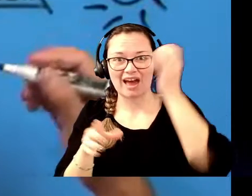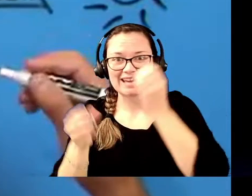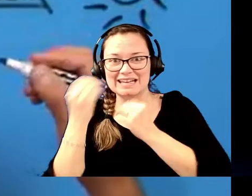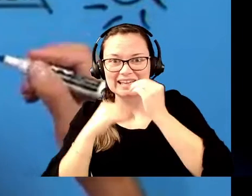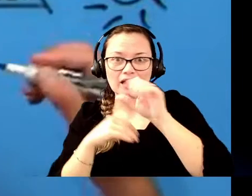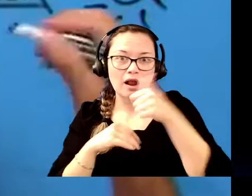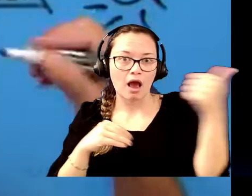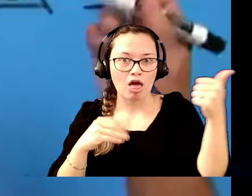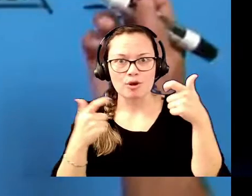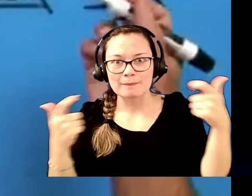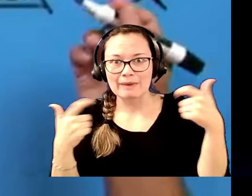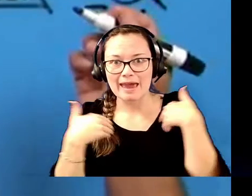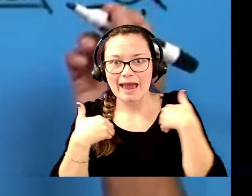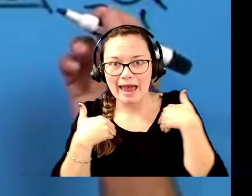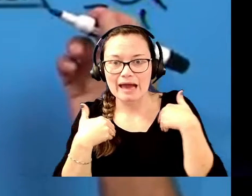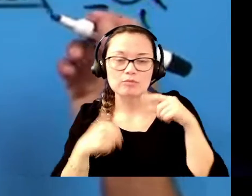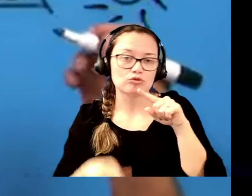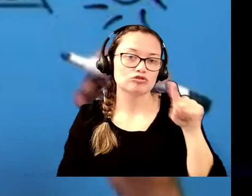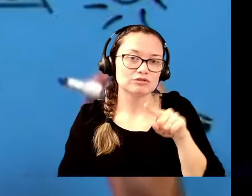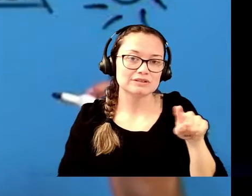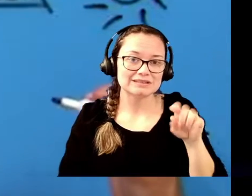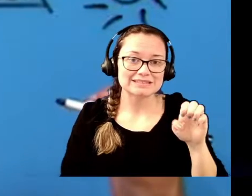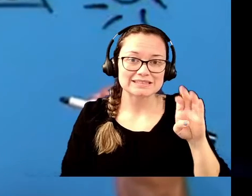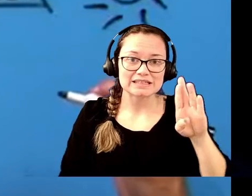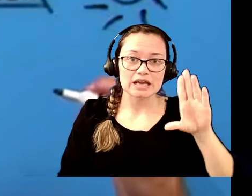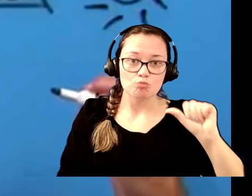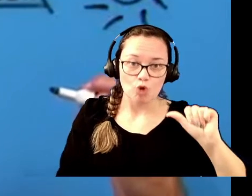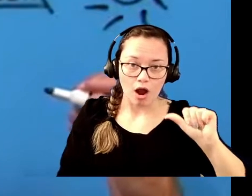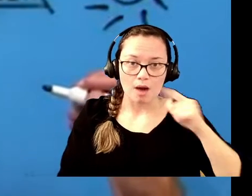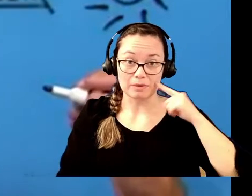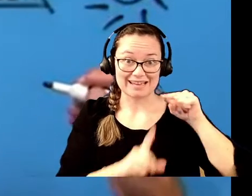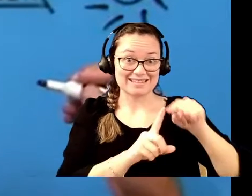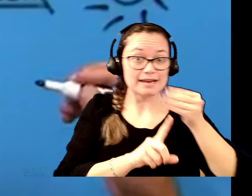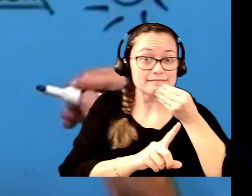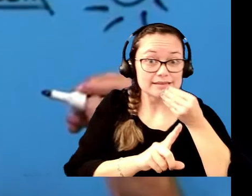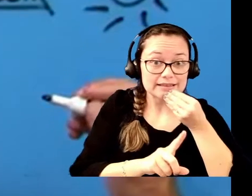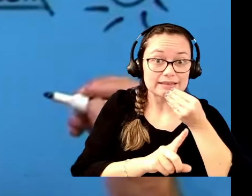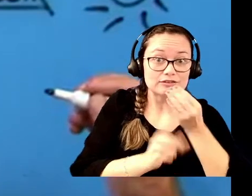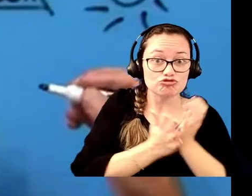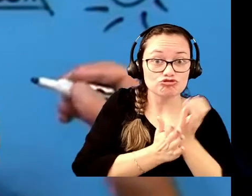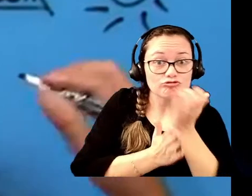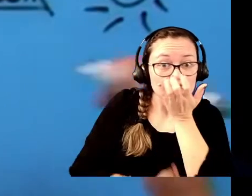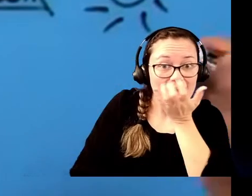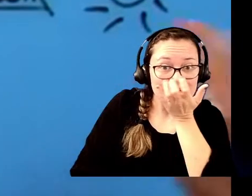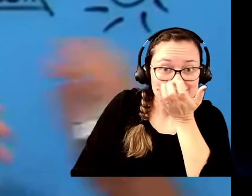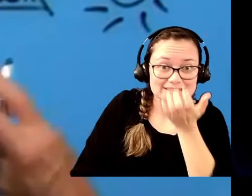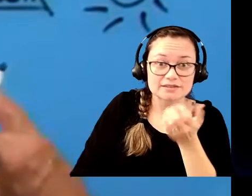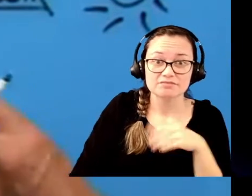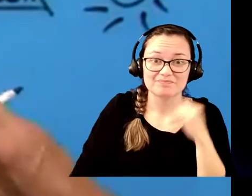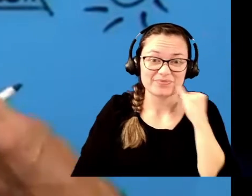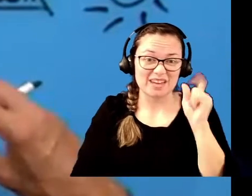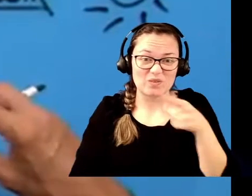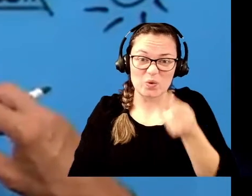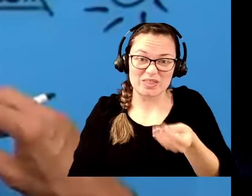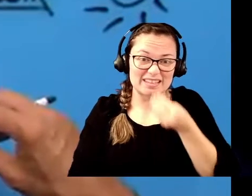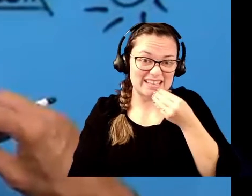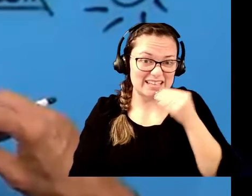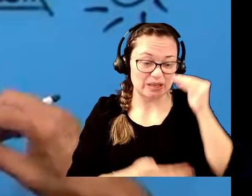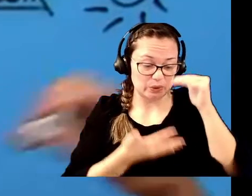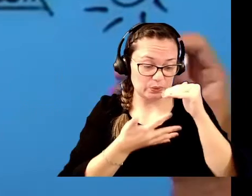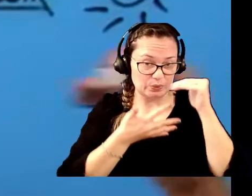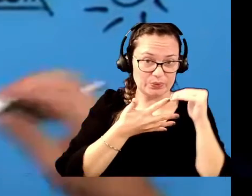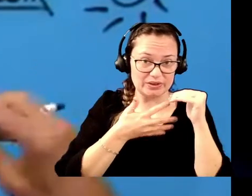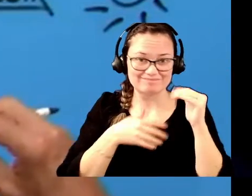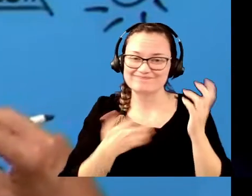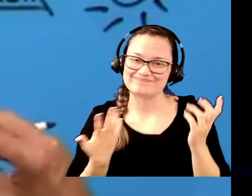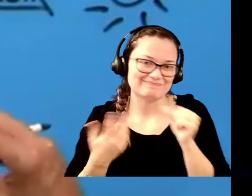animals to get the energy that it needs, because if it were to feed just underneath itself, it's never going to have enough to power